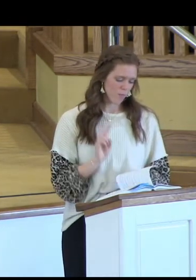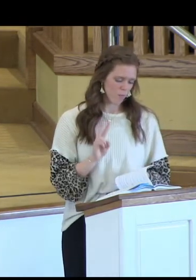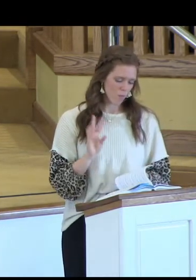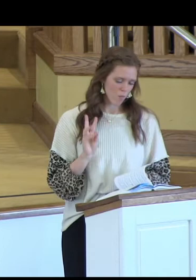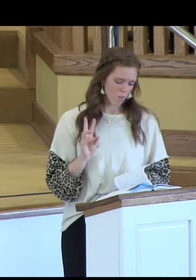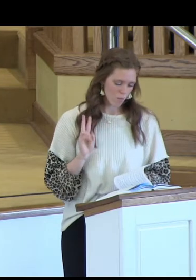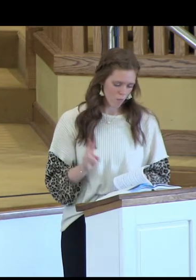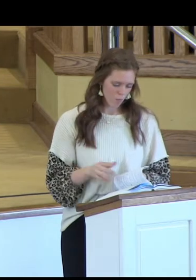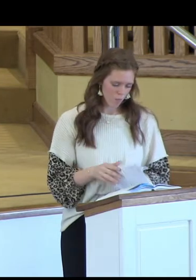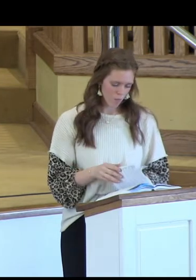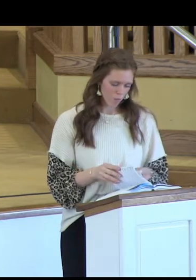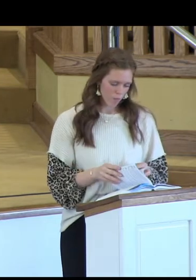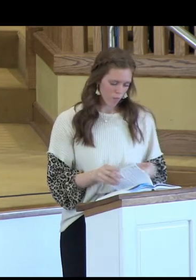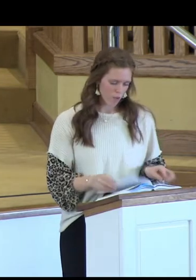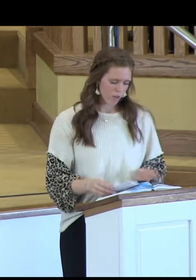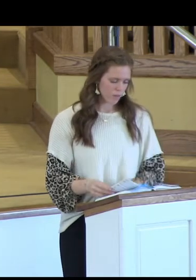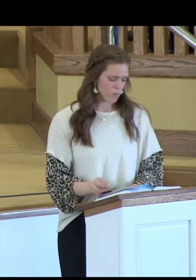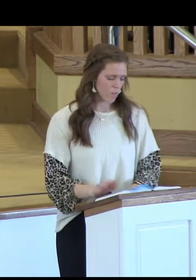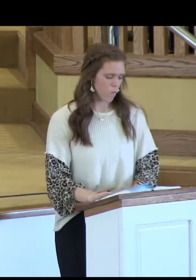262.